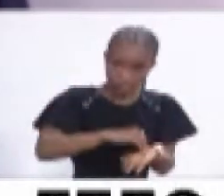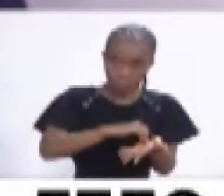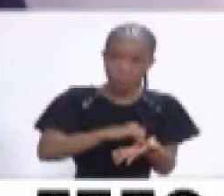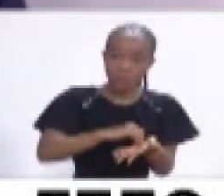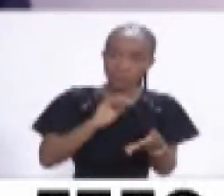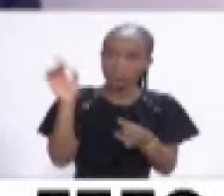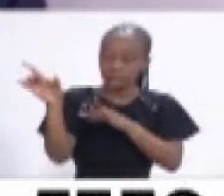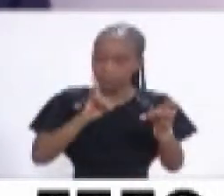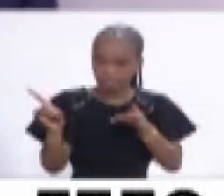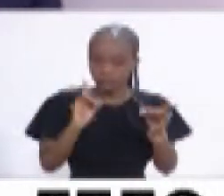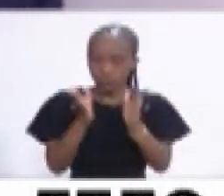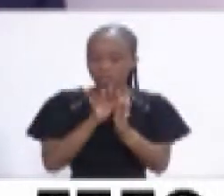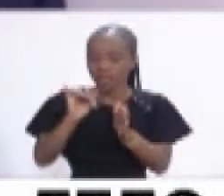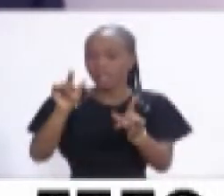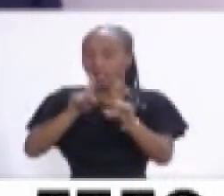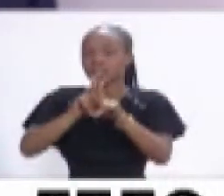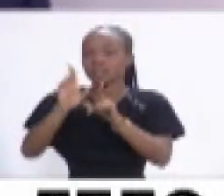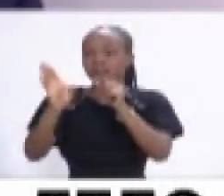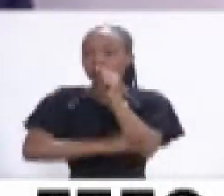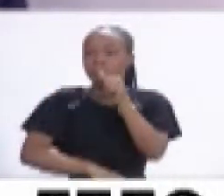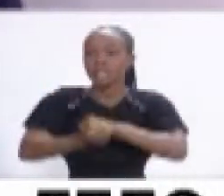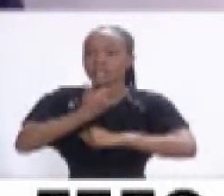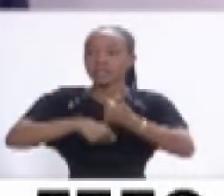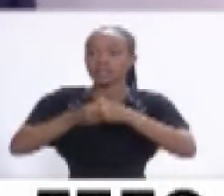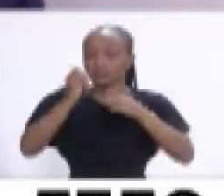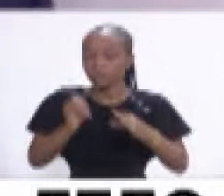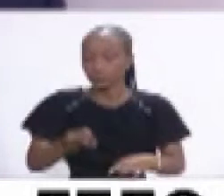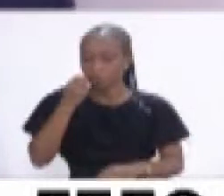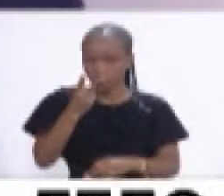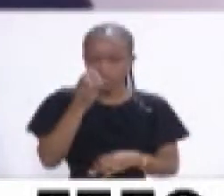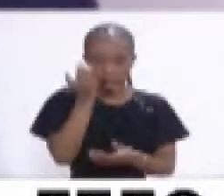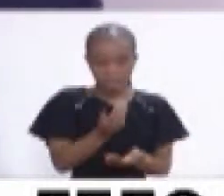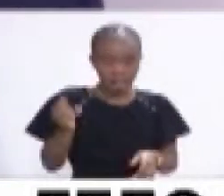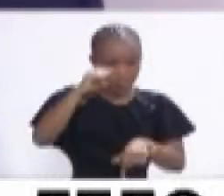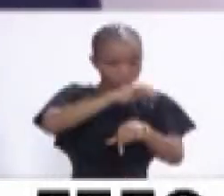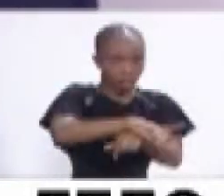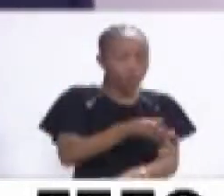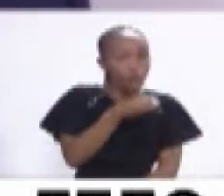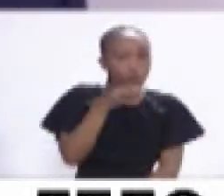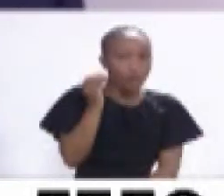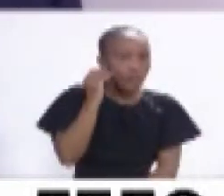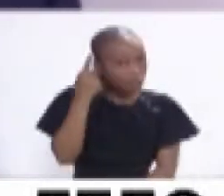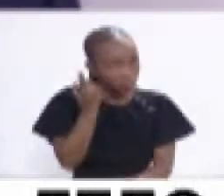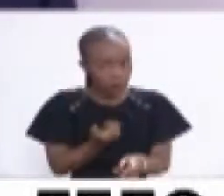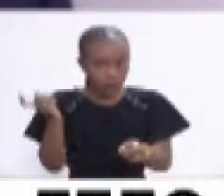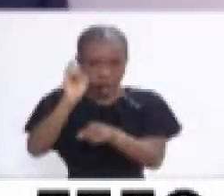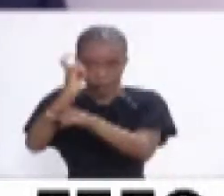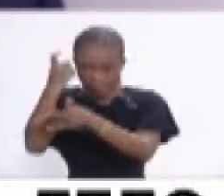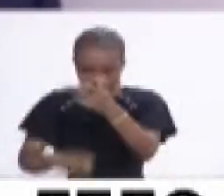treat that as a criminal act. If you find a child sent home for an additional